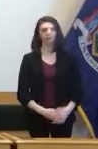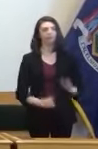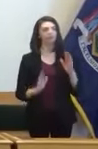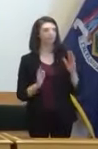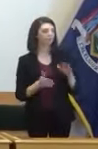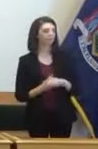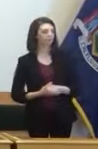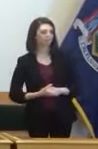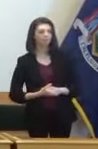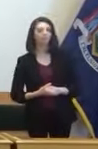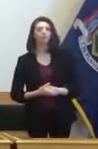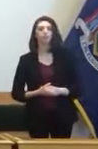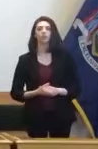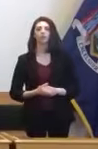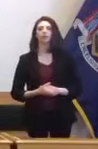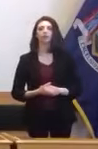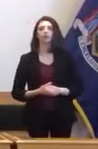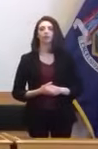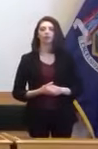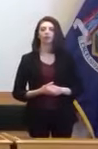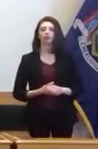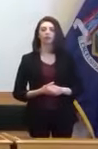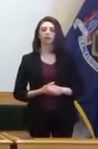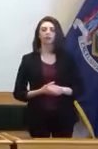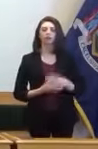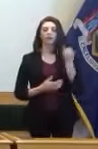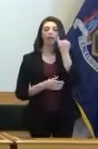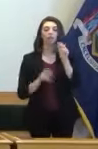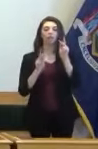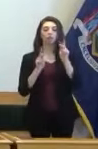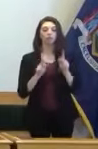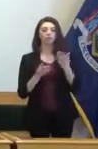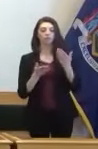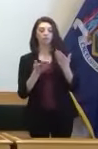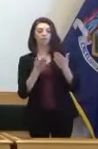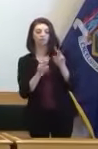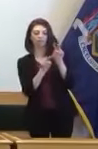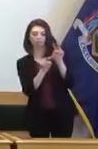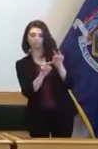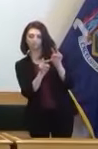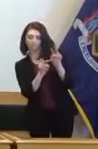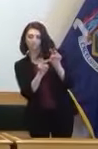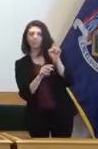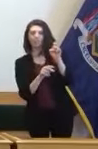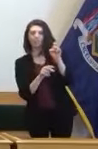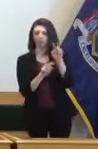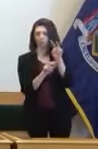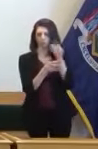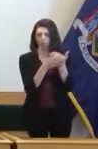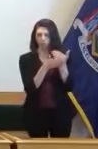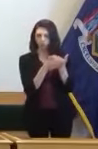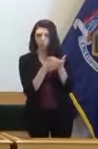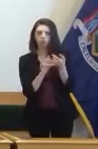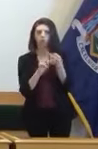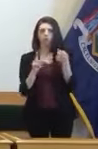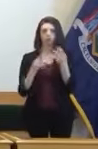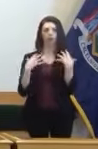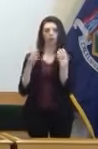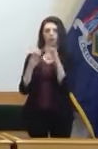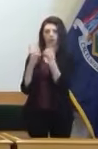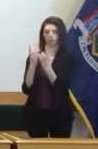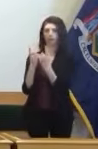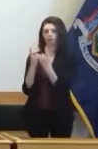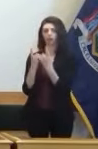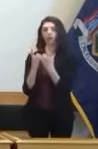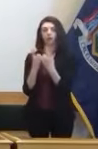Hi, county residents that may be undergoing monitoring by the Oswego County Health Department may